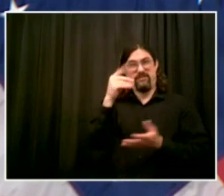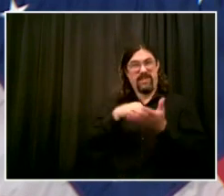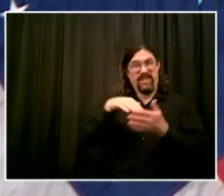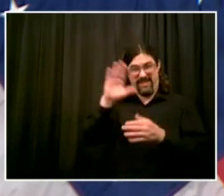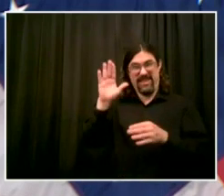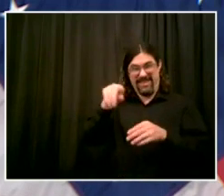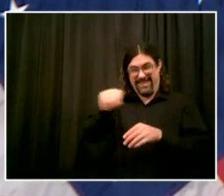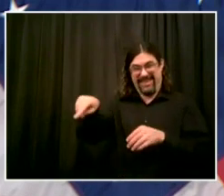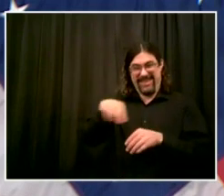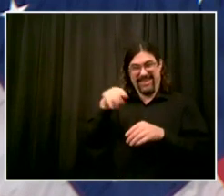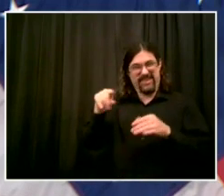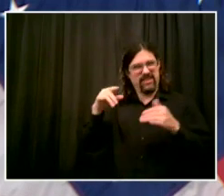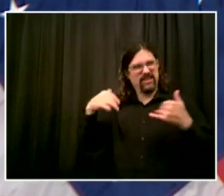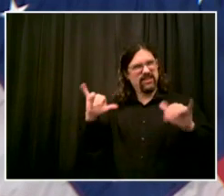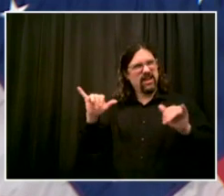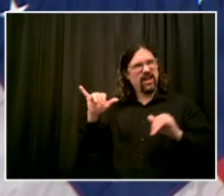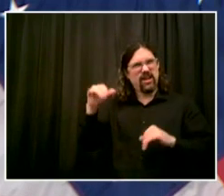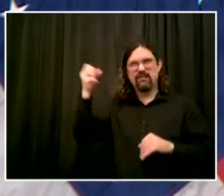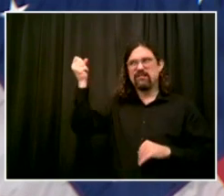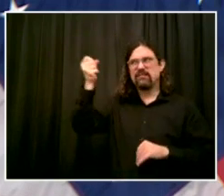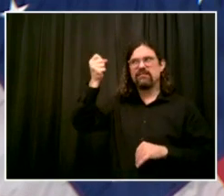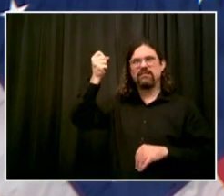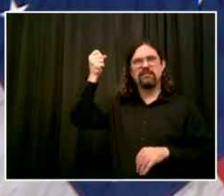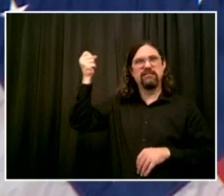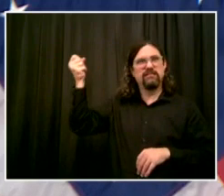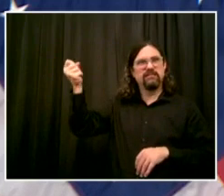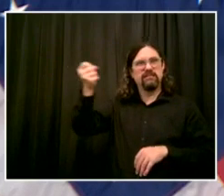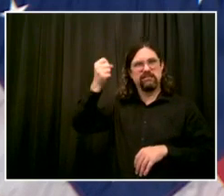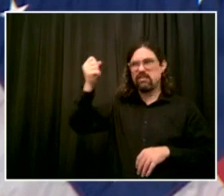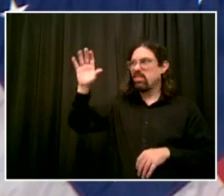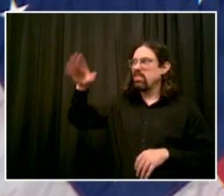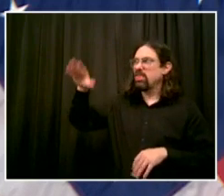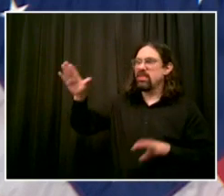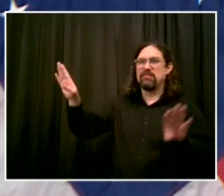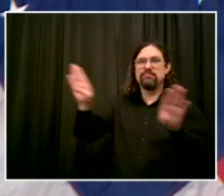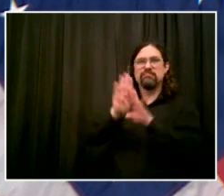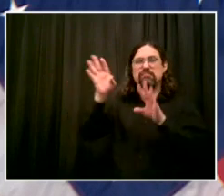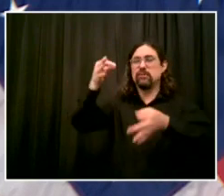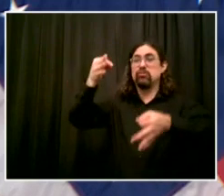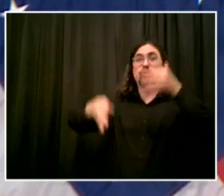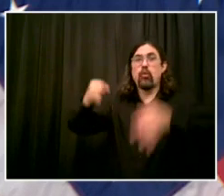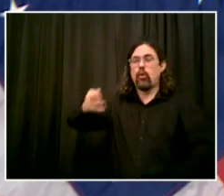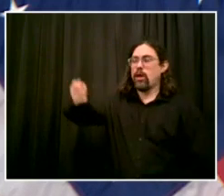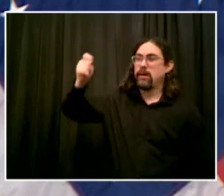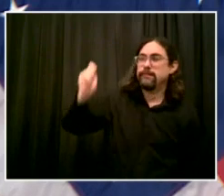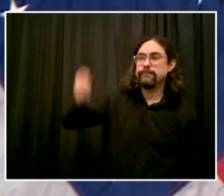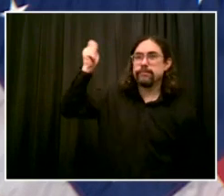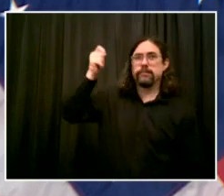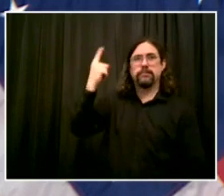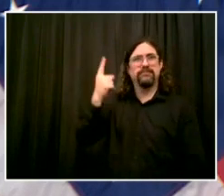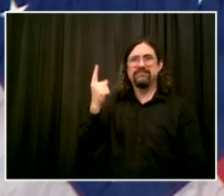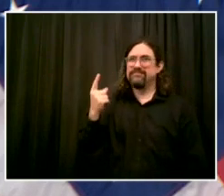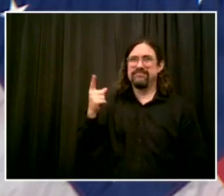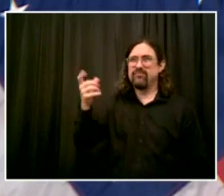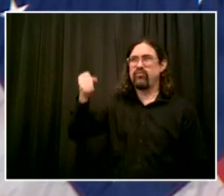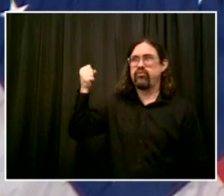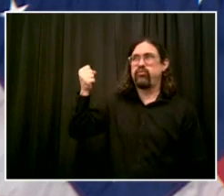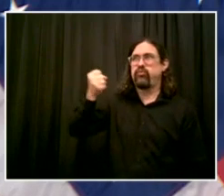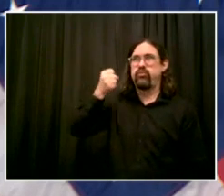as possible. So when we have all those things working, that's a huge piece of this equation. But we are